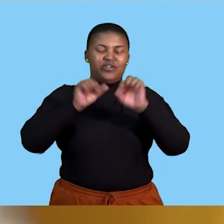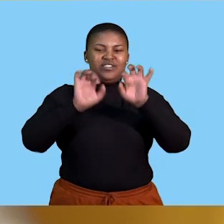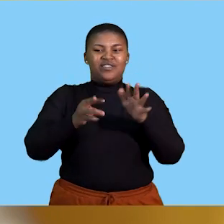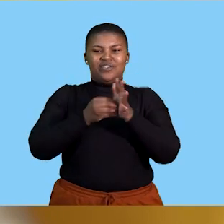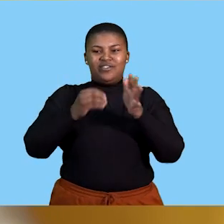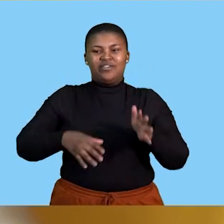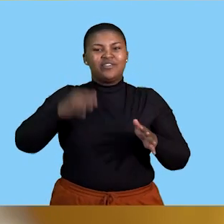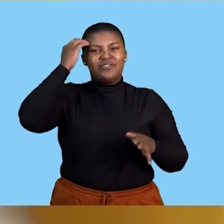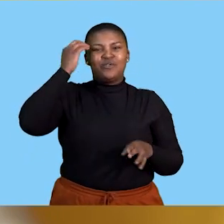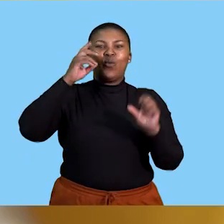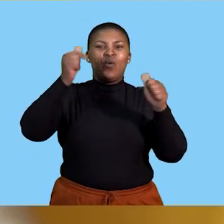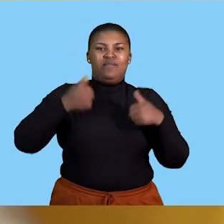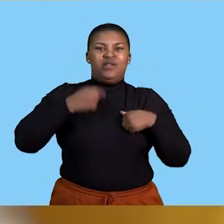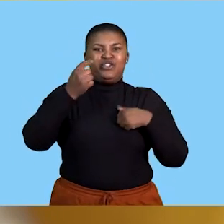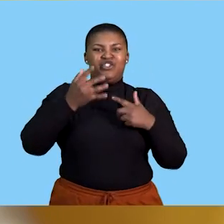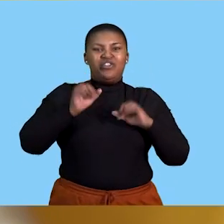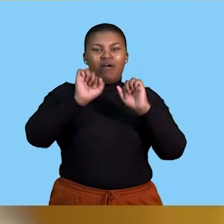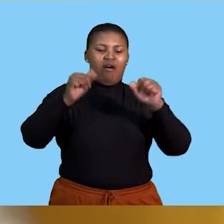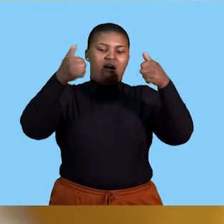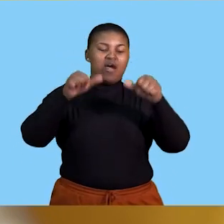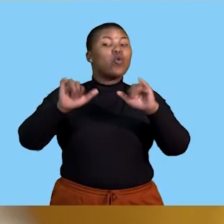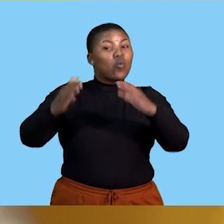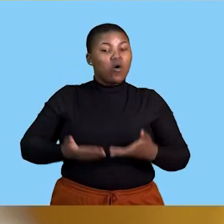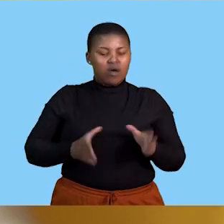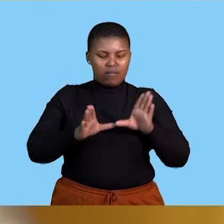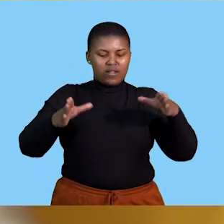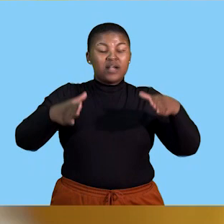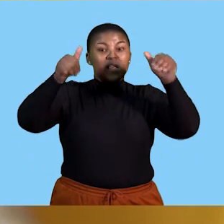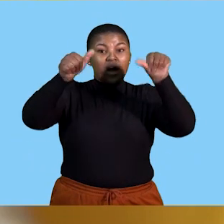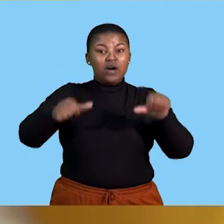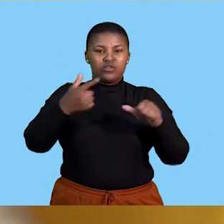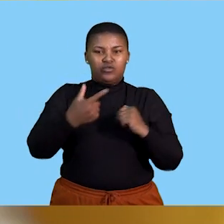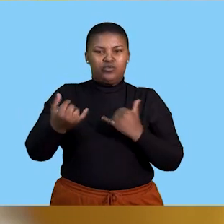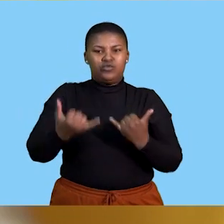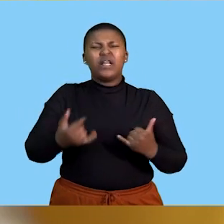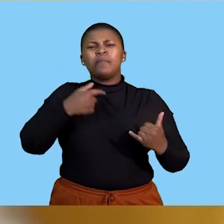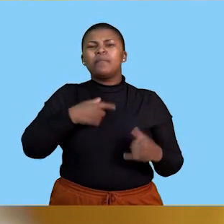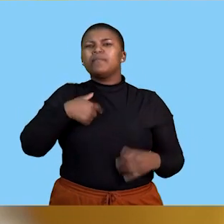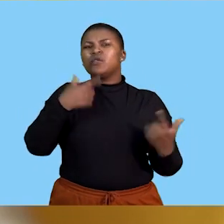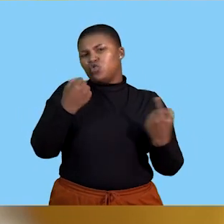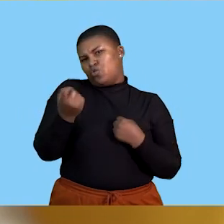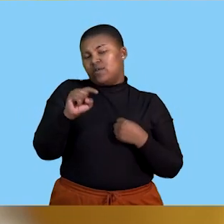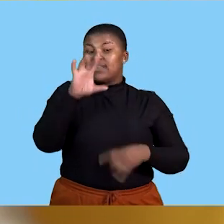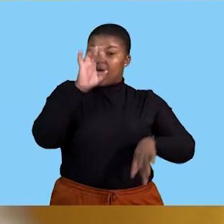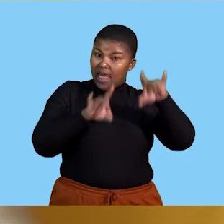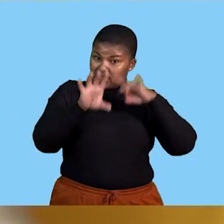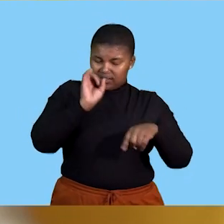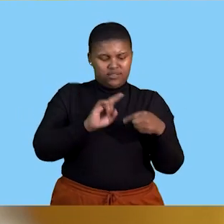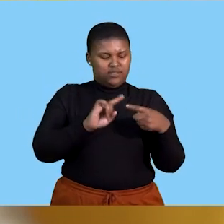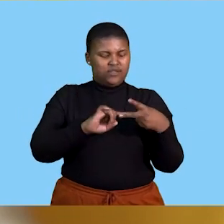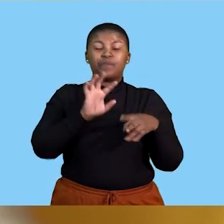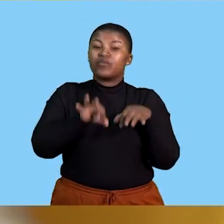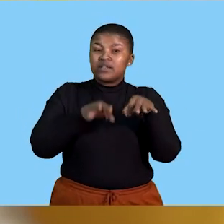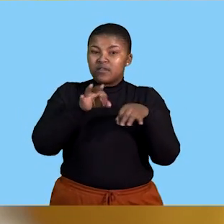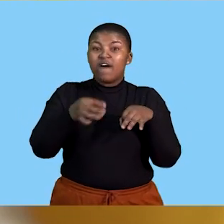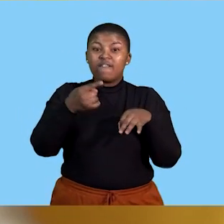Greetings, great learners. My name is Mr. Simbi and welcome to today's accounting class. In today's class, I'm going to be doing analysis and interpretation